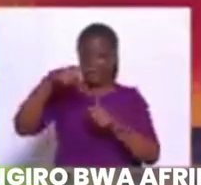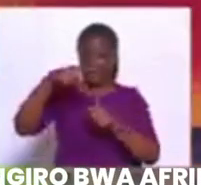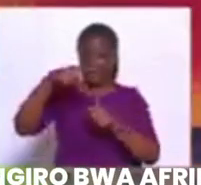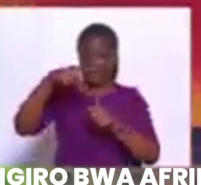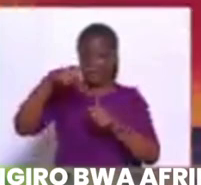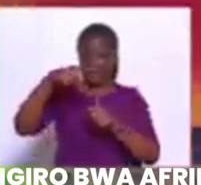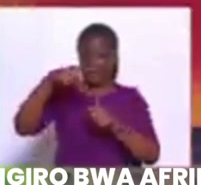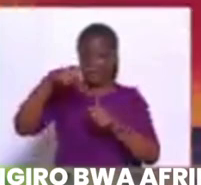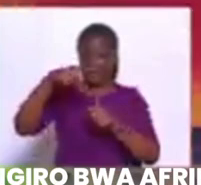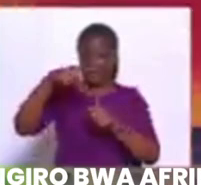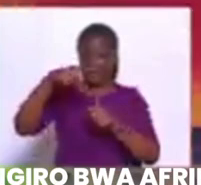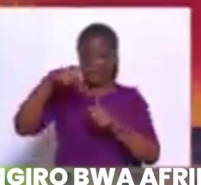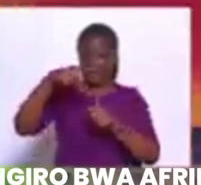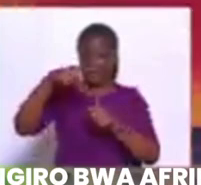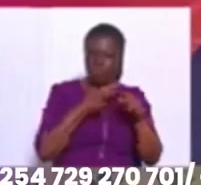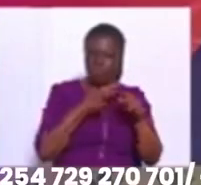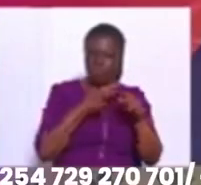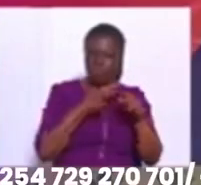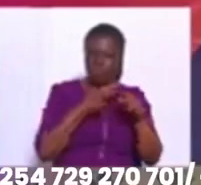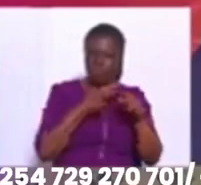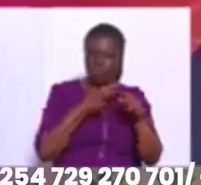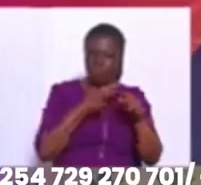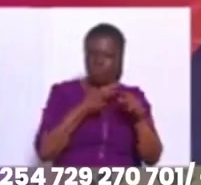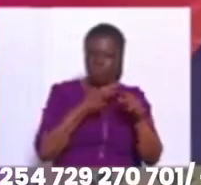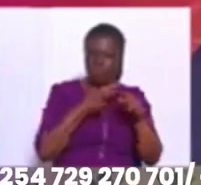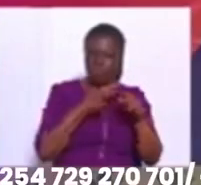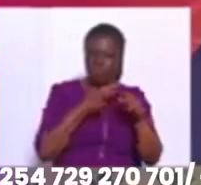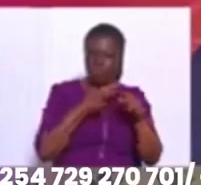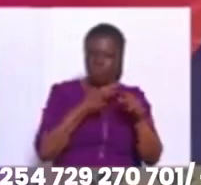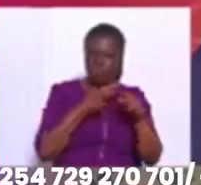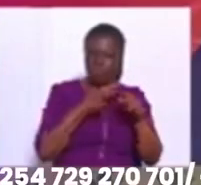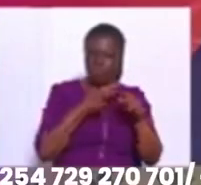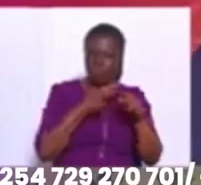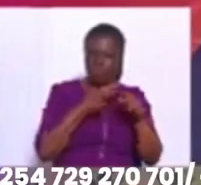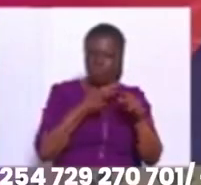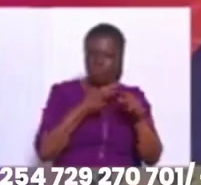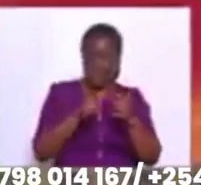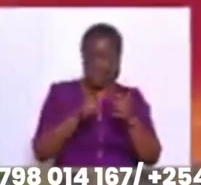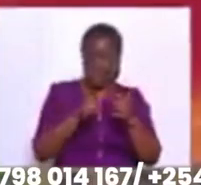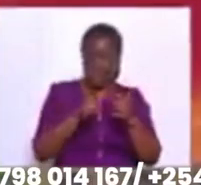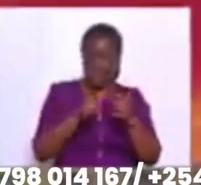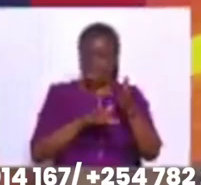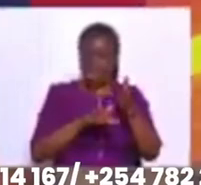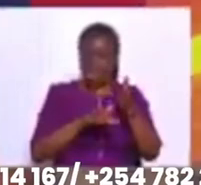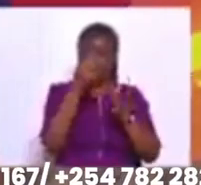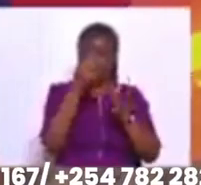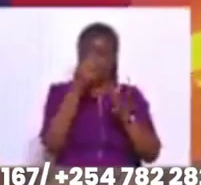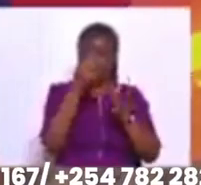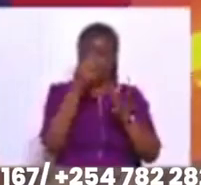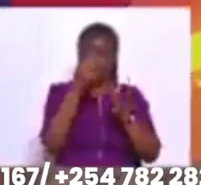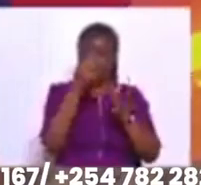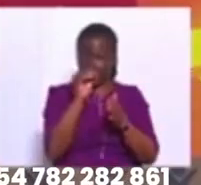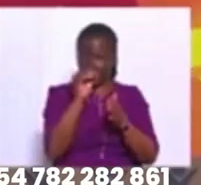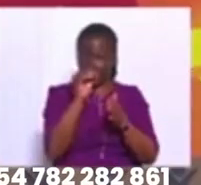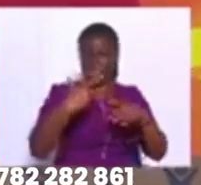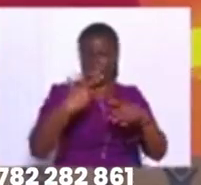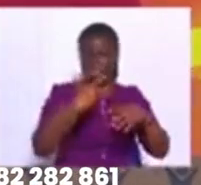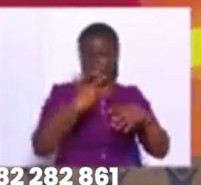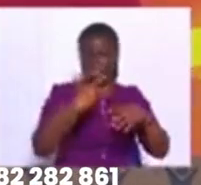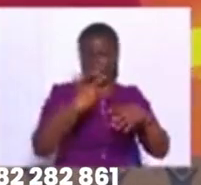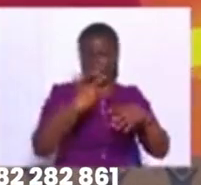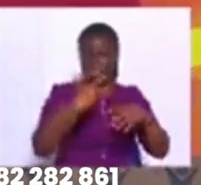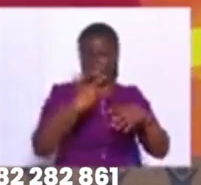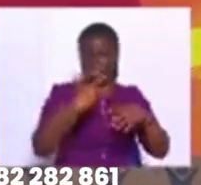rats, they reduced the milk protein to below 5%, they injected them with the